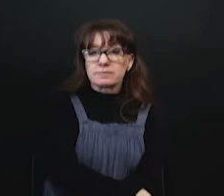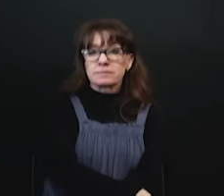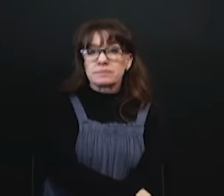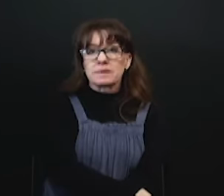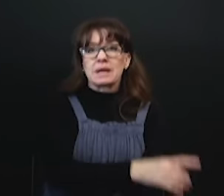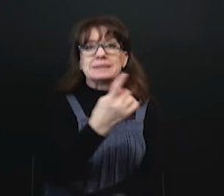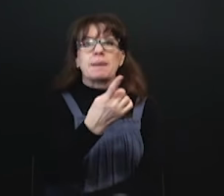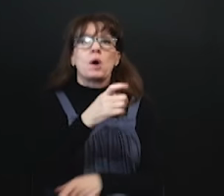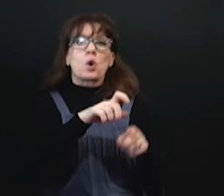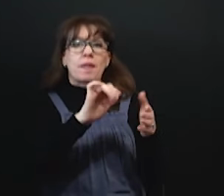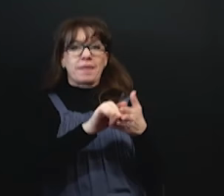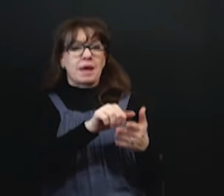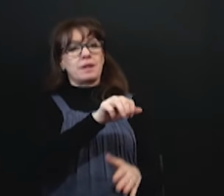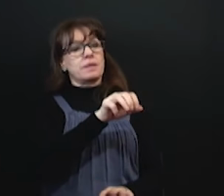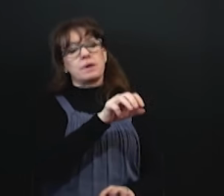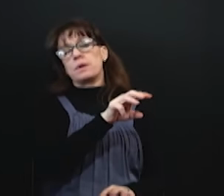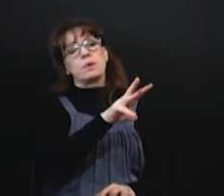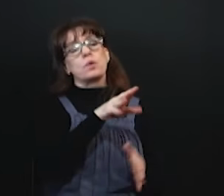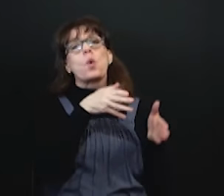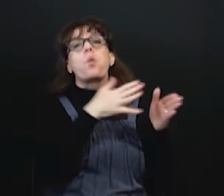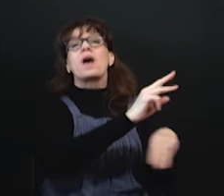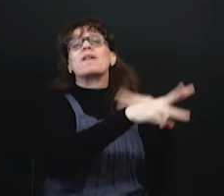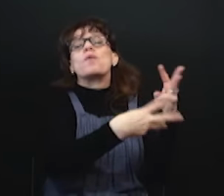Some would call that the way of the world today.